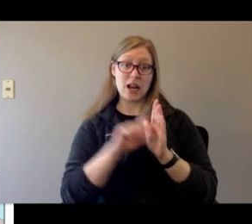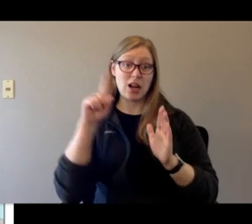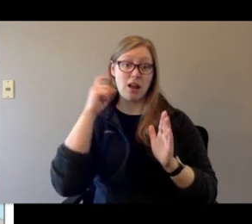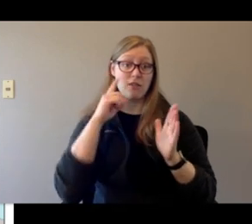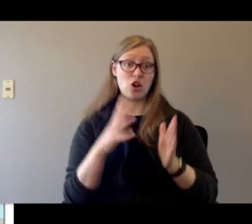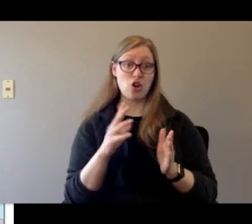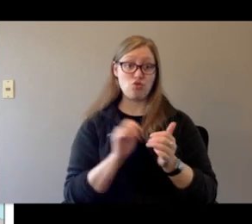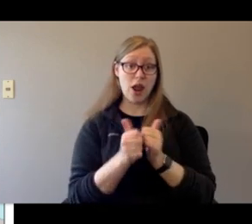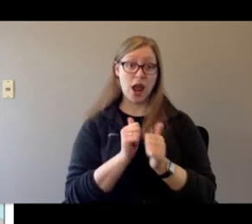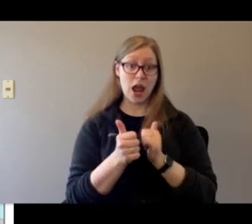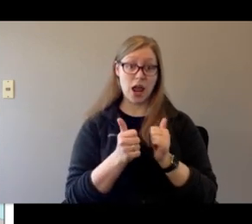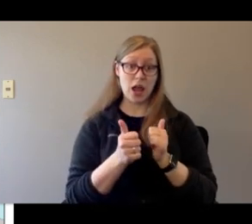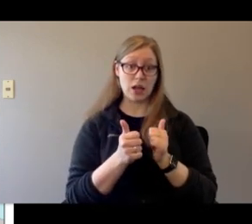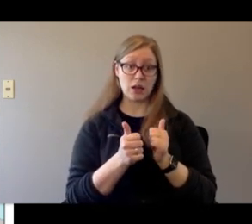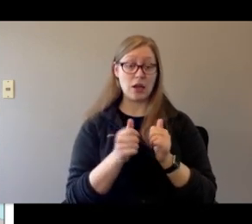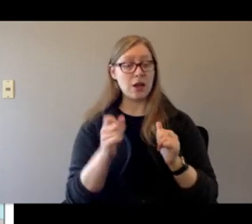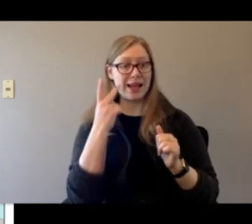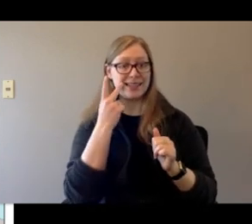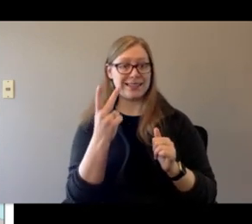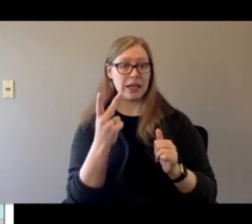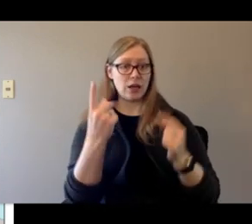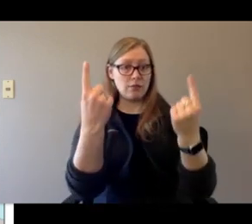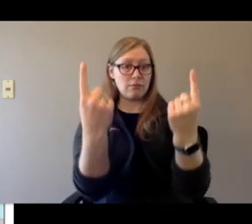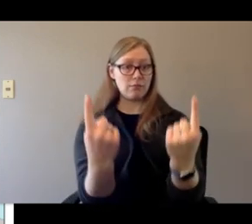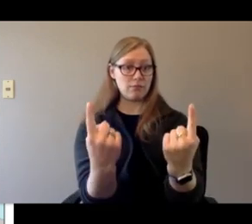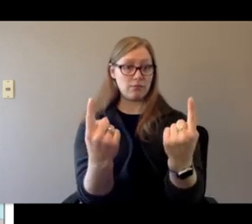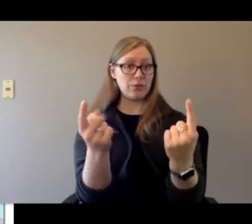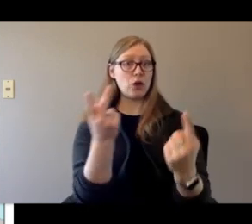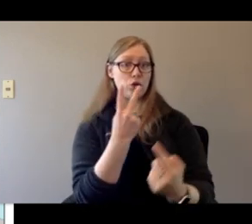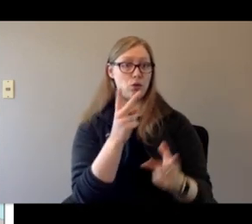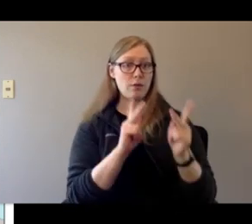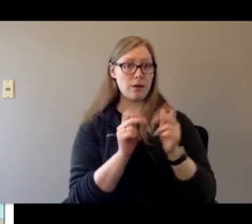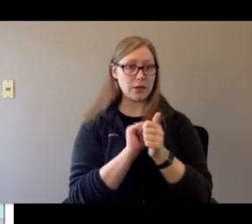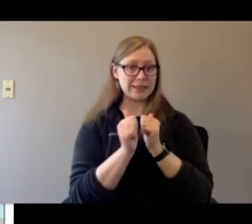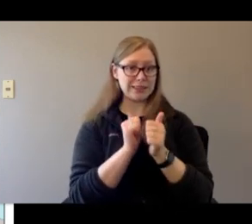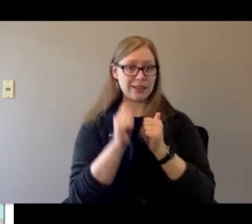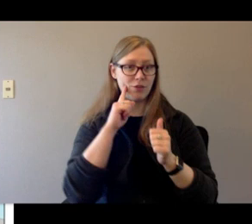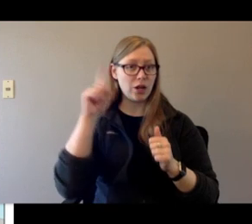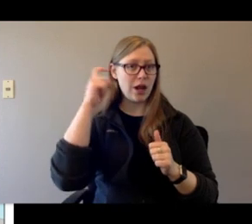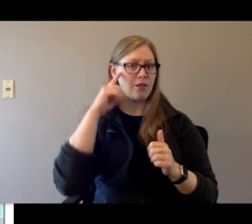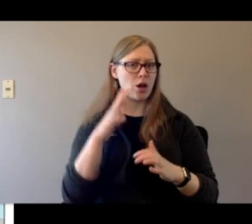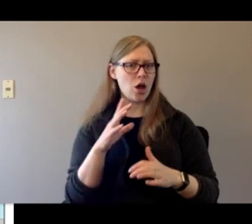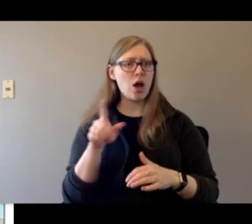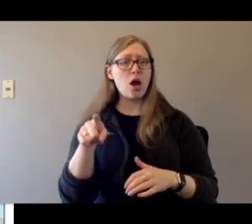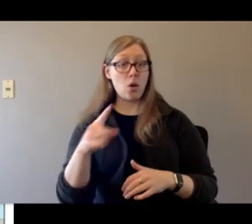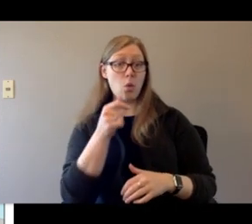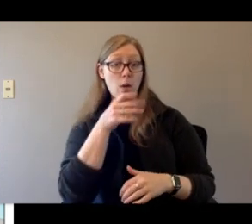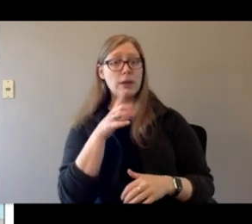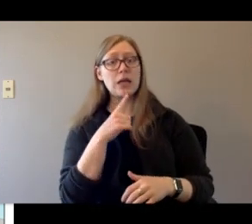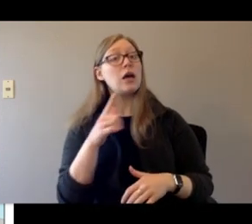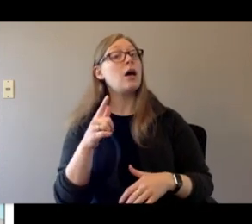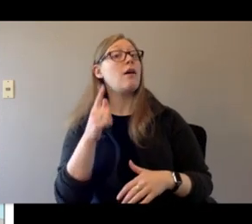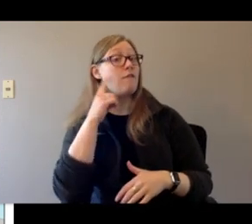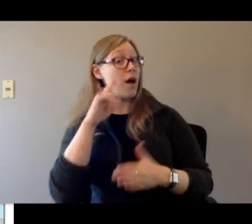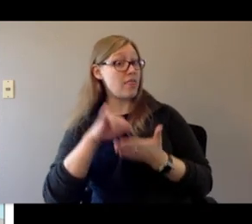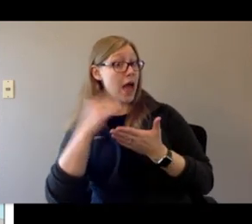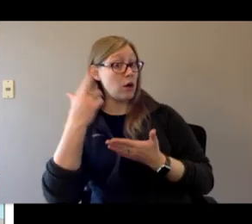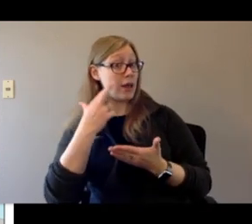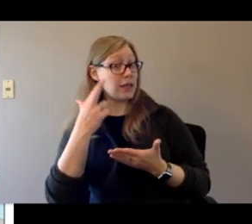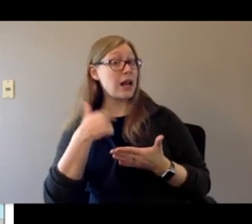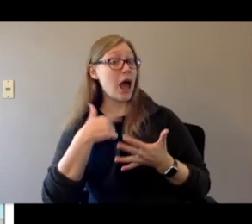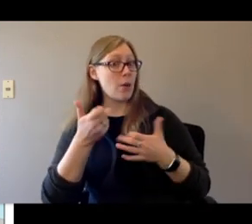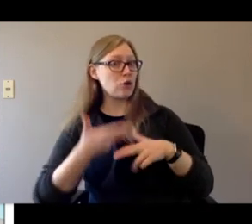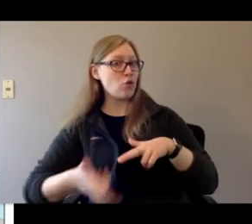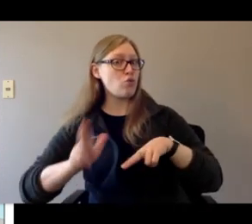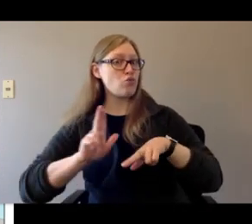who's running for governor, and she says, because of that, I am for raising the minimum wage in our state. Now, the